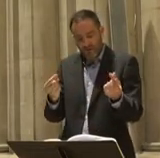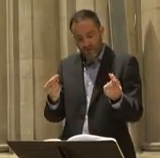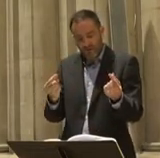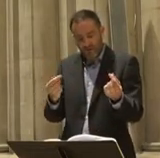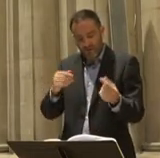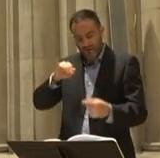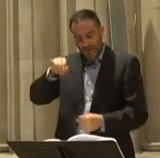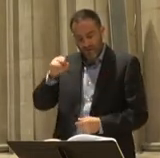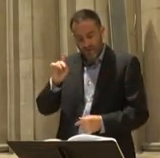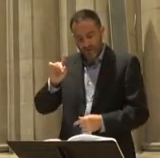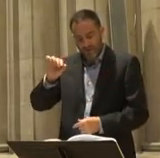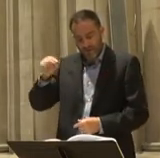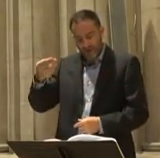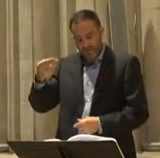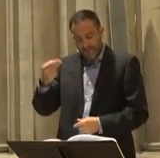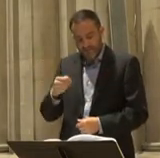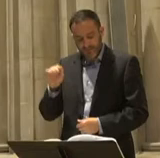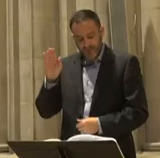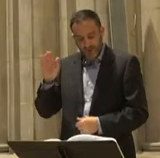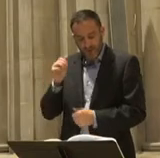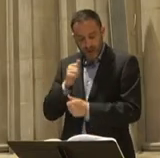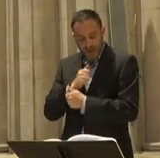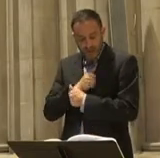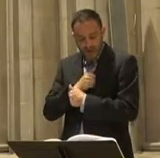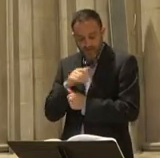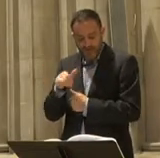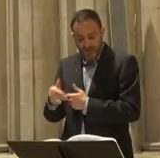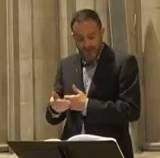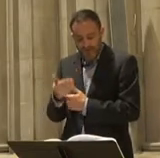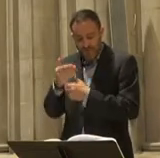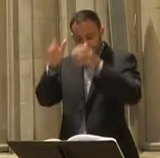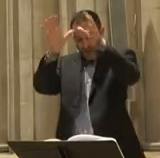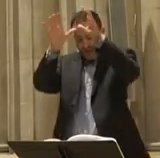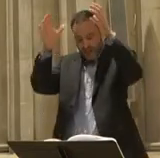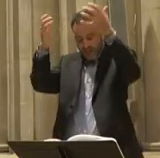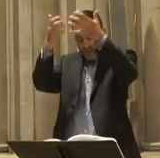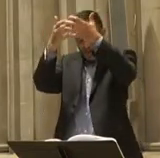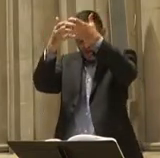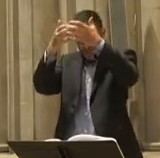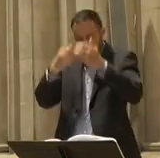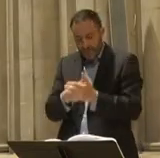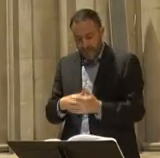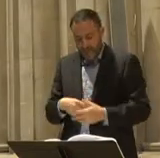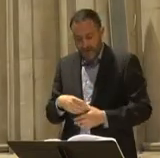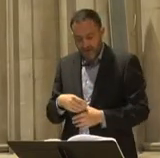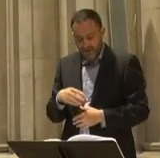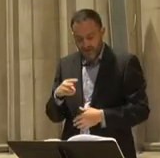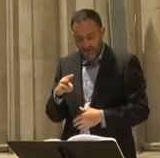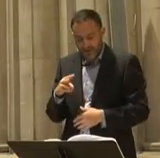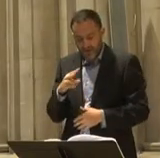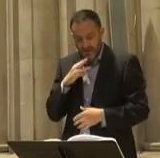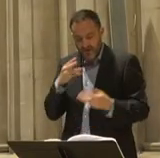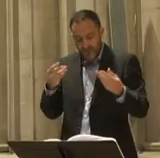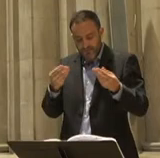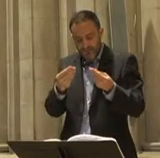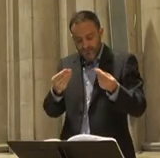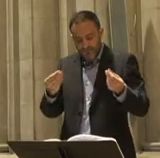you, O Judah? Your love is like a morning cloud, like the dew that goes away